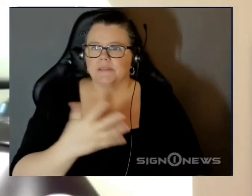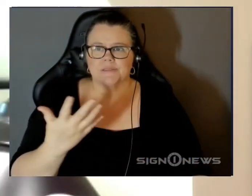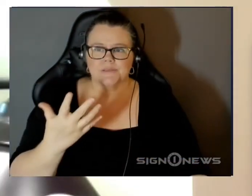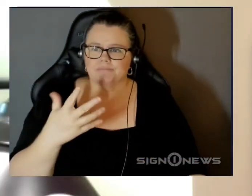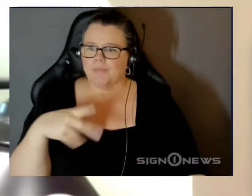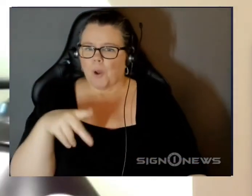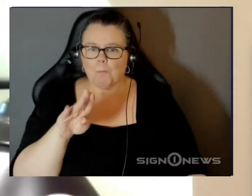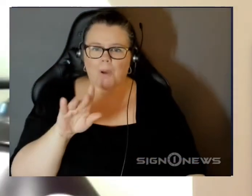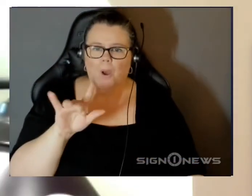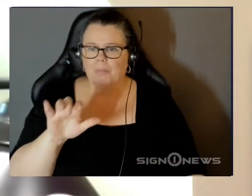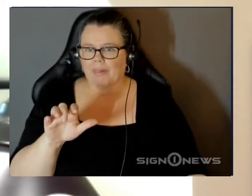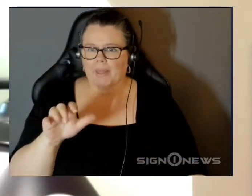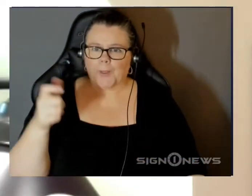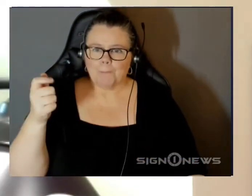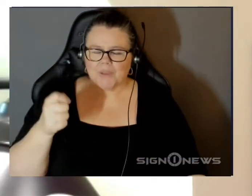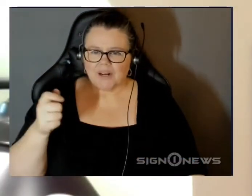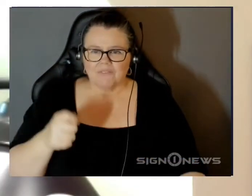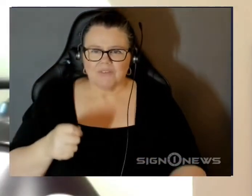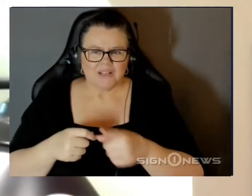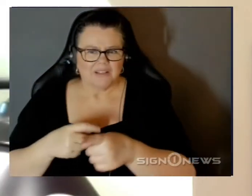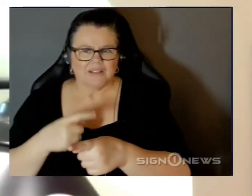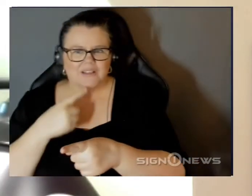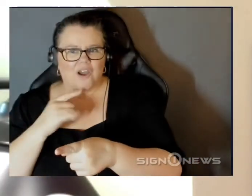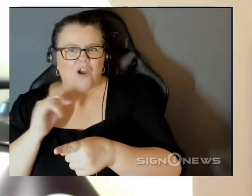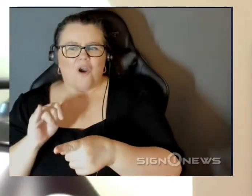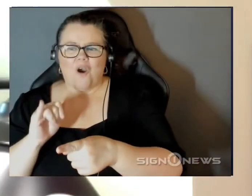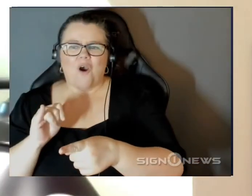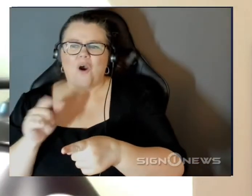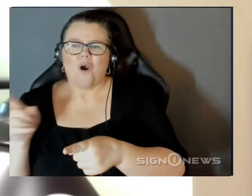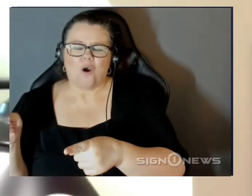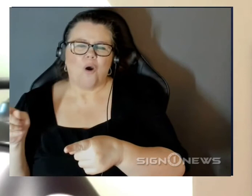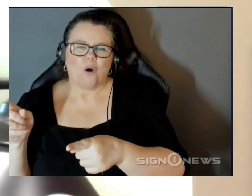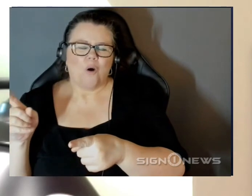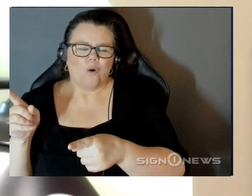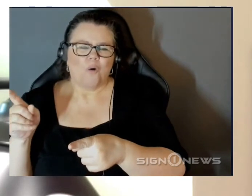Okay, we've lost our captioner because the time is up, but Bob,